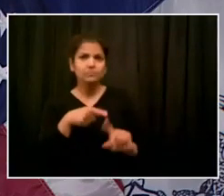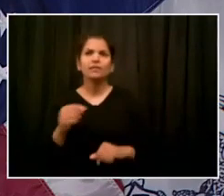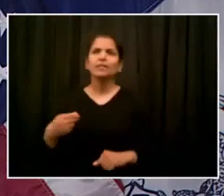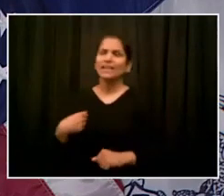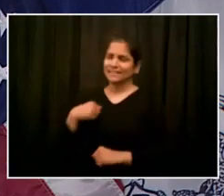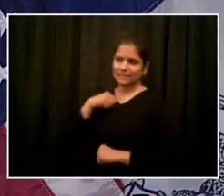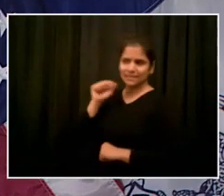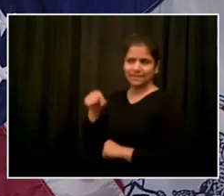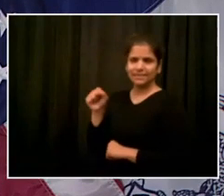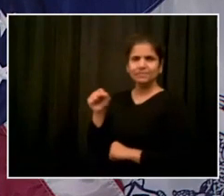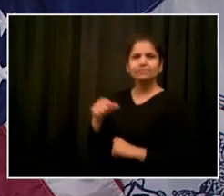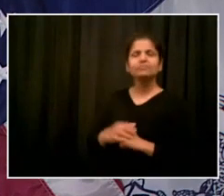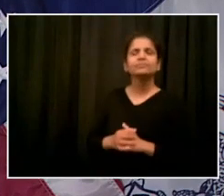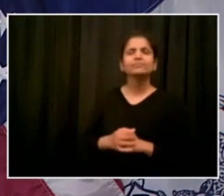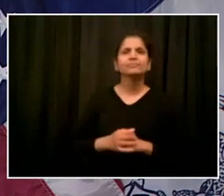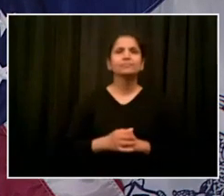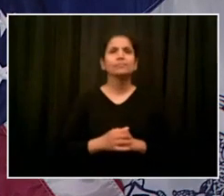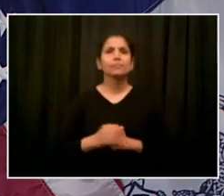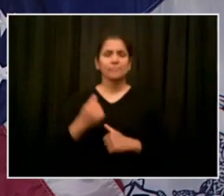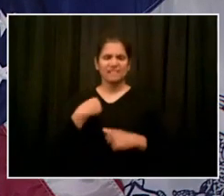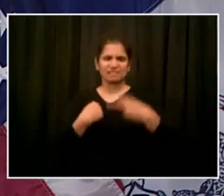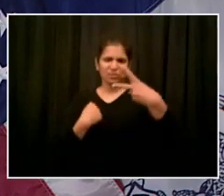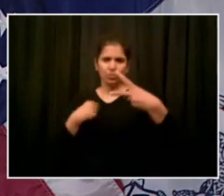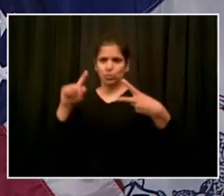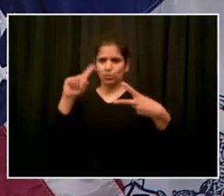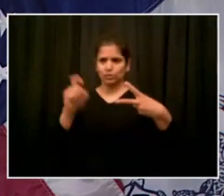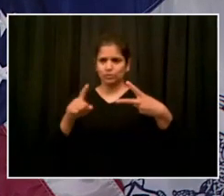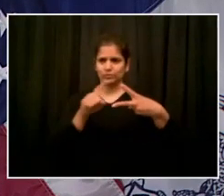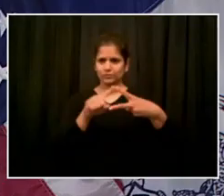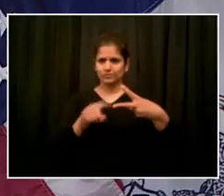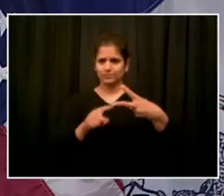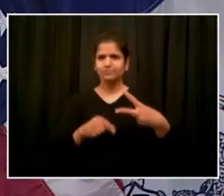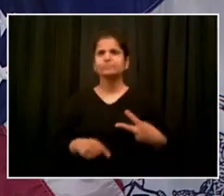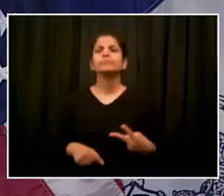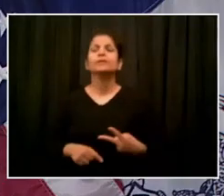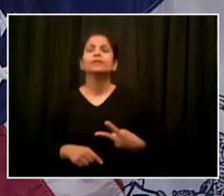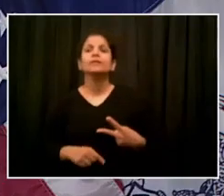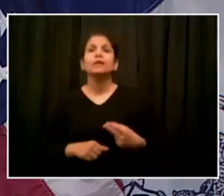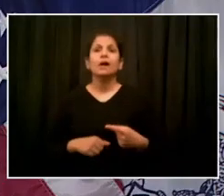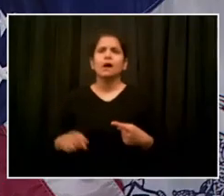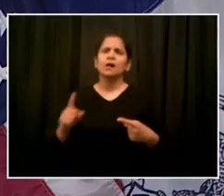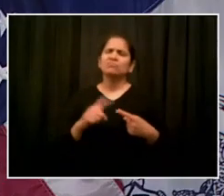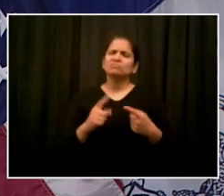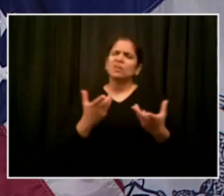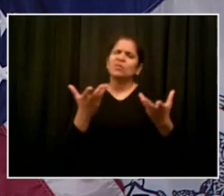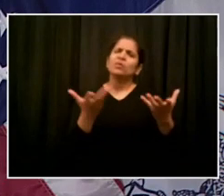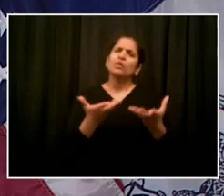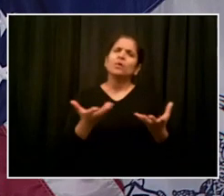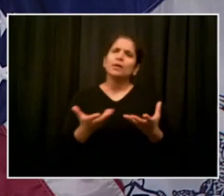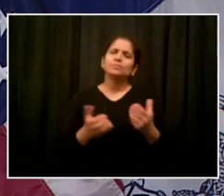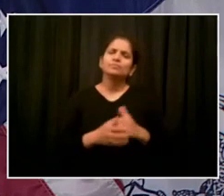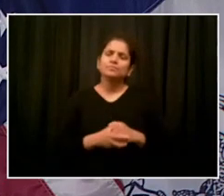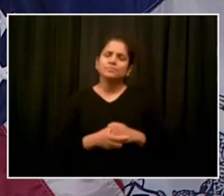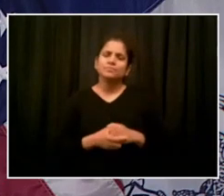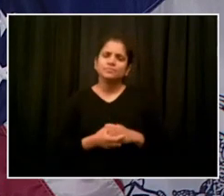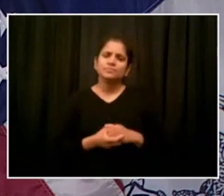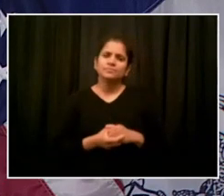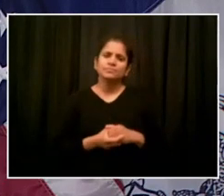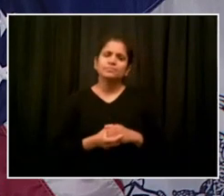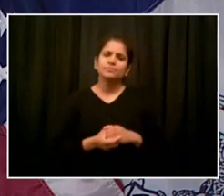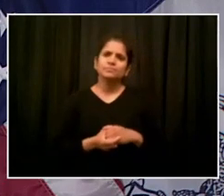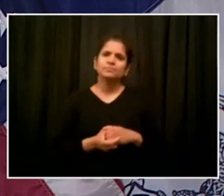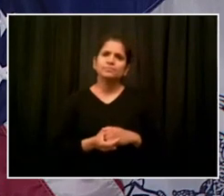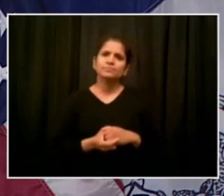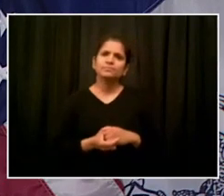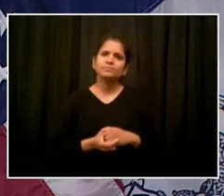Two questions for you. What is the specific trigger, in your words, tangible for identifying whether